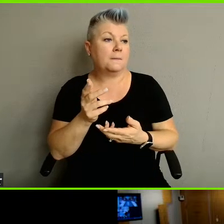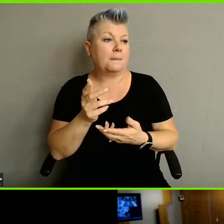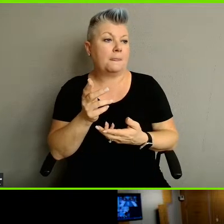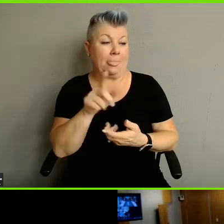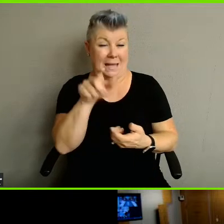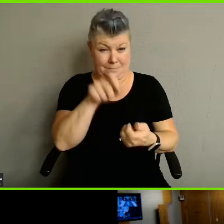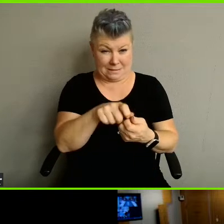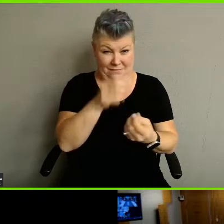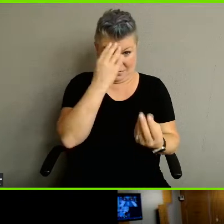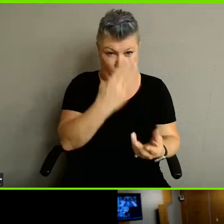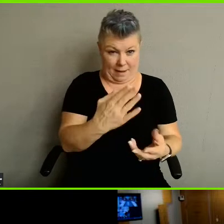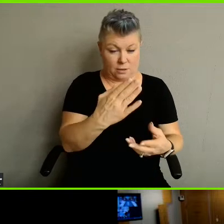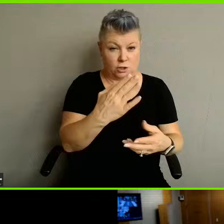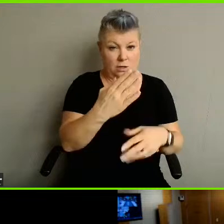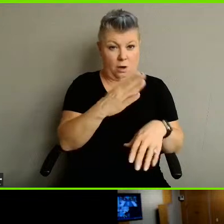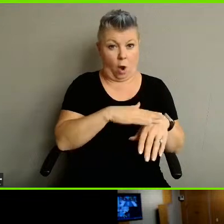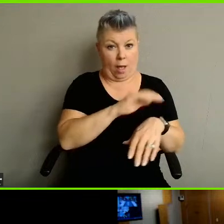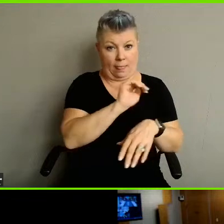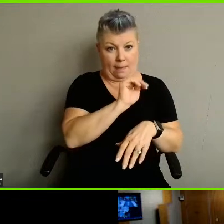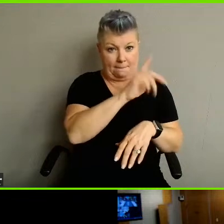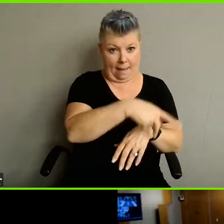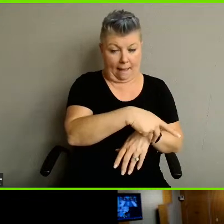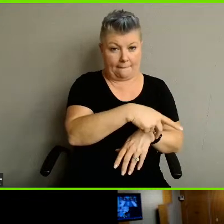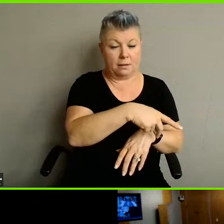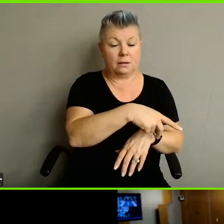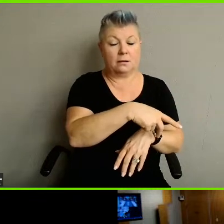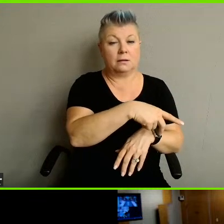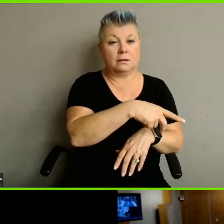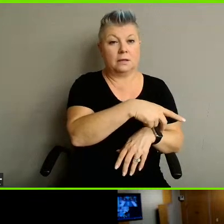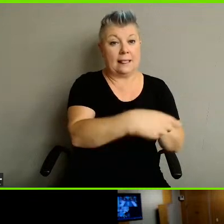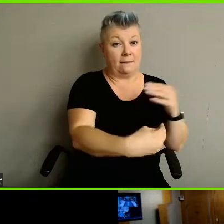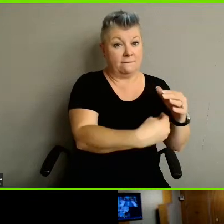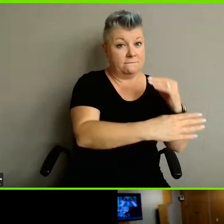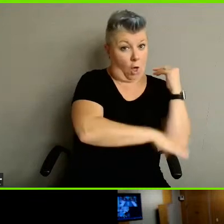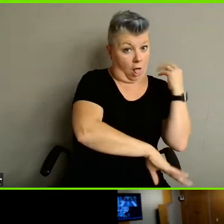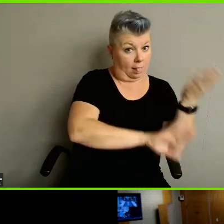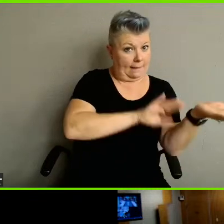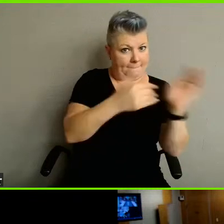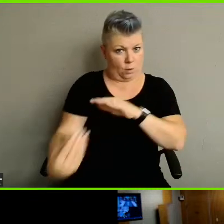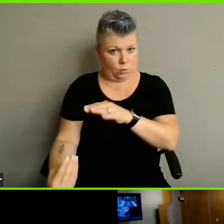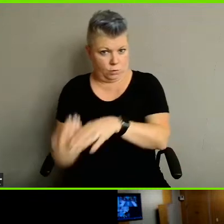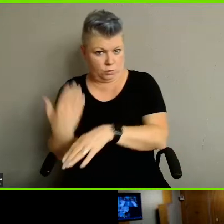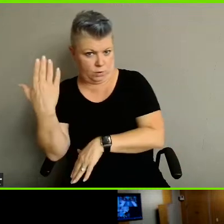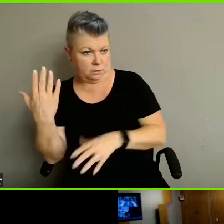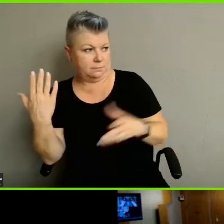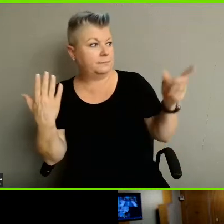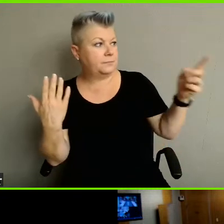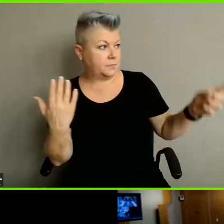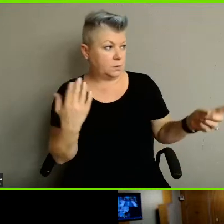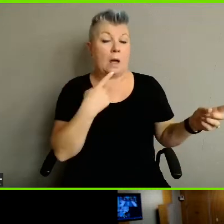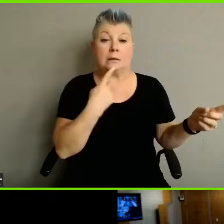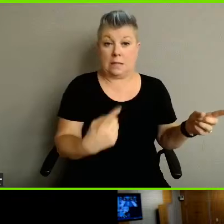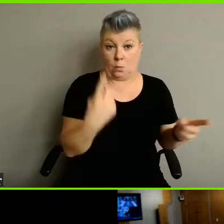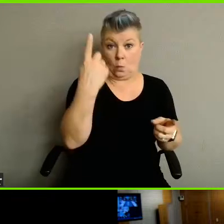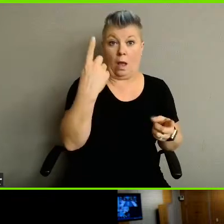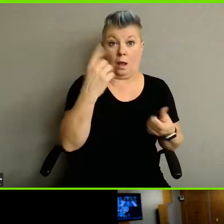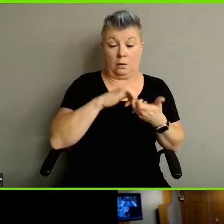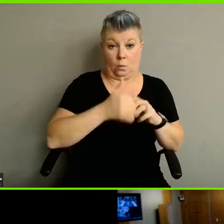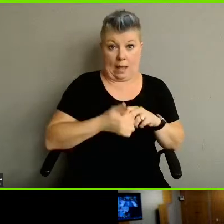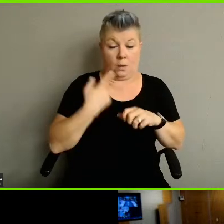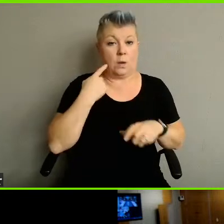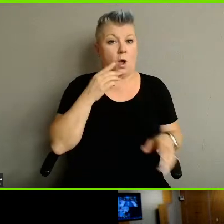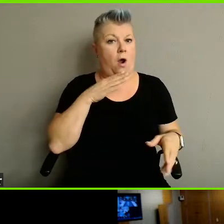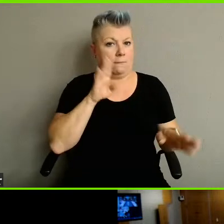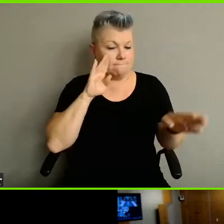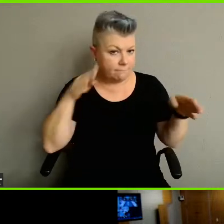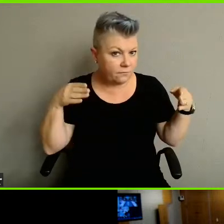spring? Well, do you have a different approach depending on the time of the year? So I will tell you one way that we are focusing on that